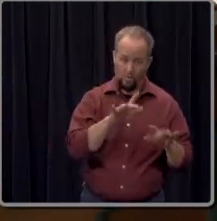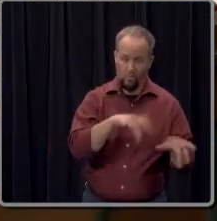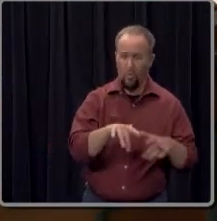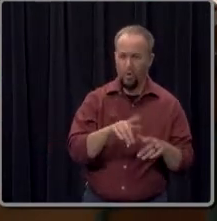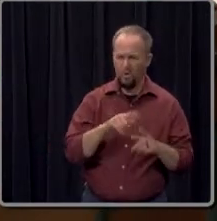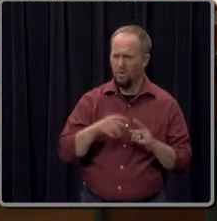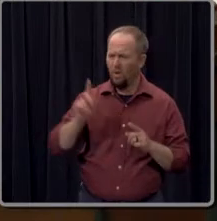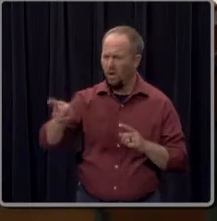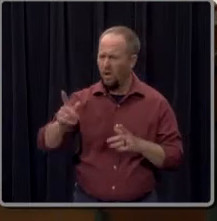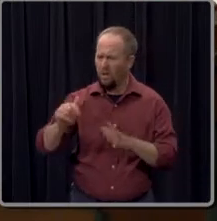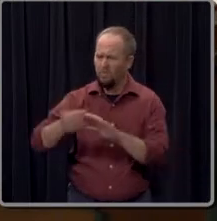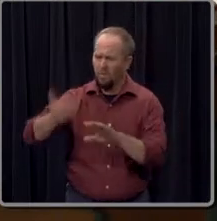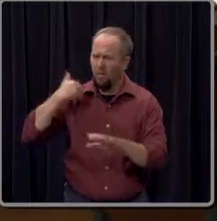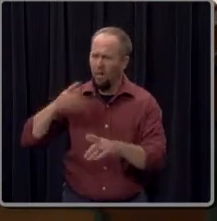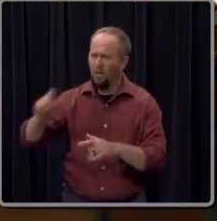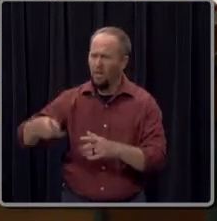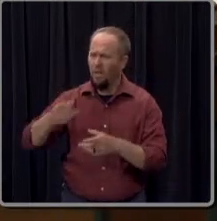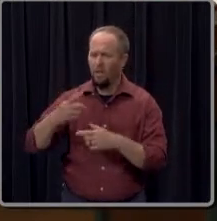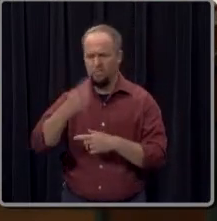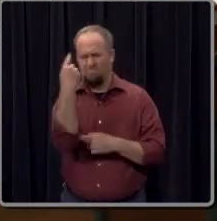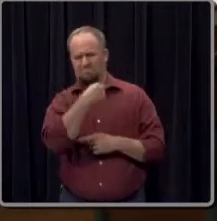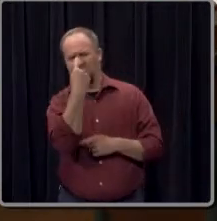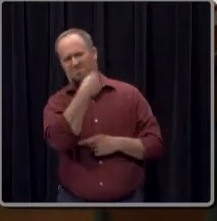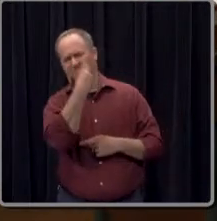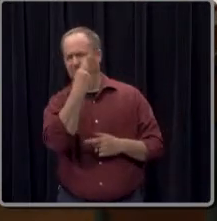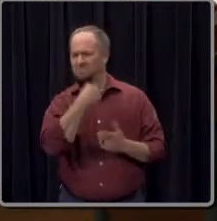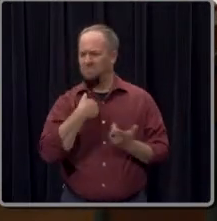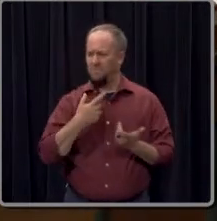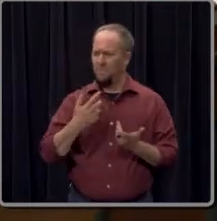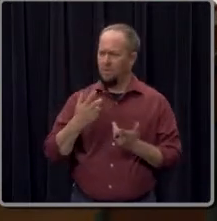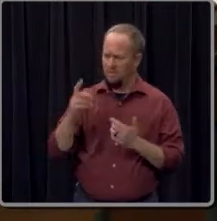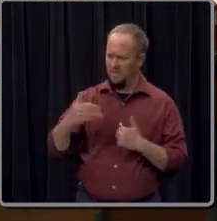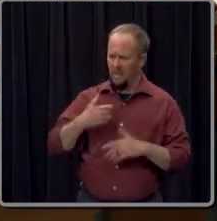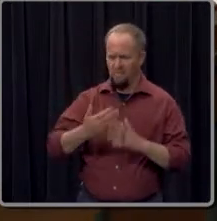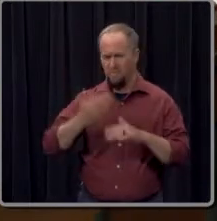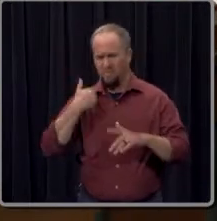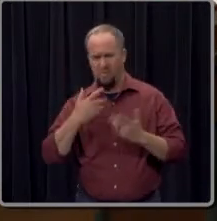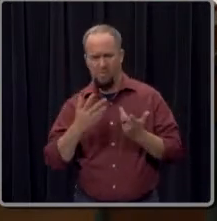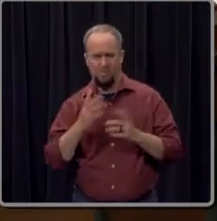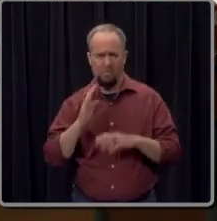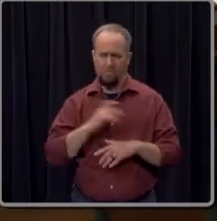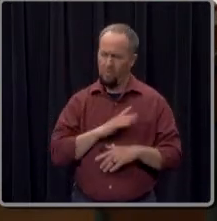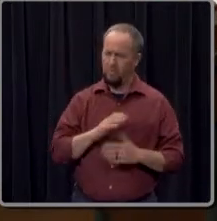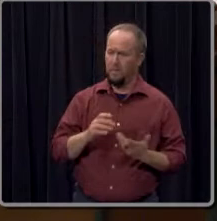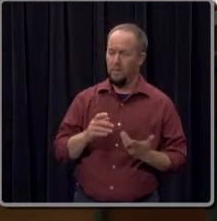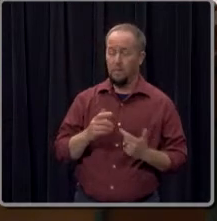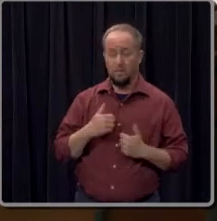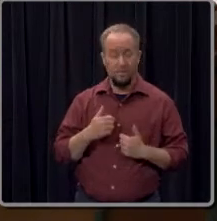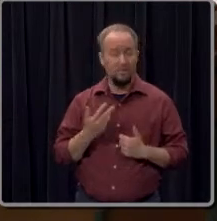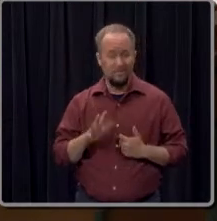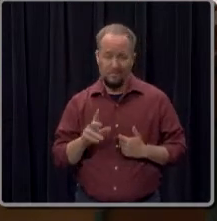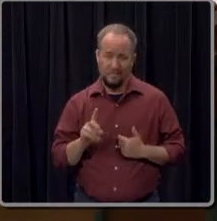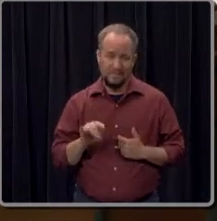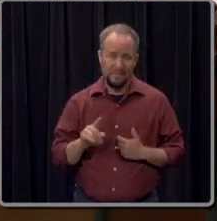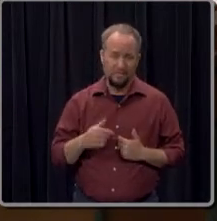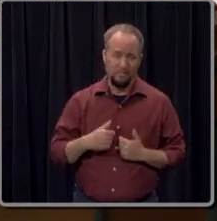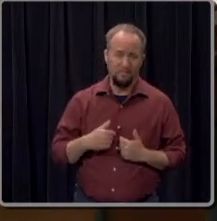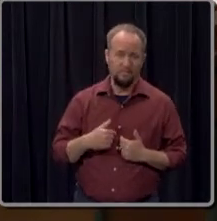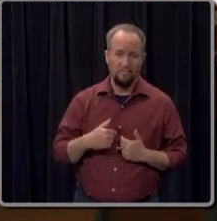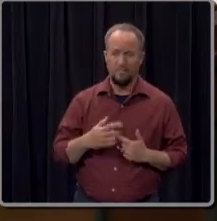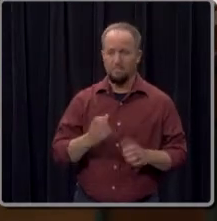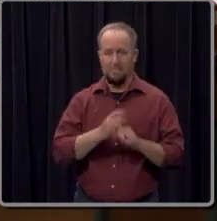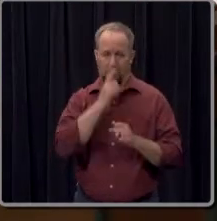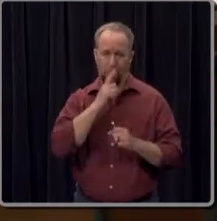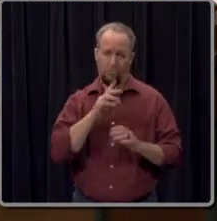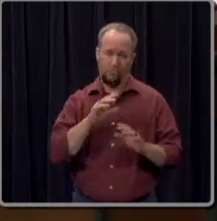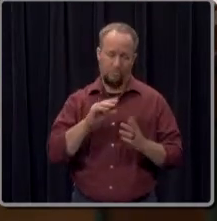need to do this ahead of time. You need to send that to Mr. Yeager ahead of time. We need to have this before we ever go to the board meeting. I did. So I just want to make sure